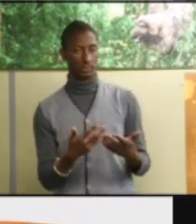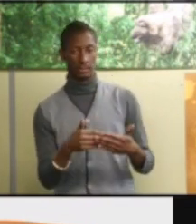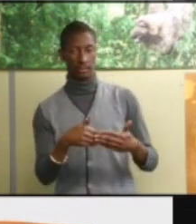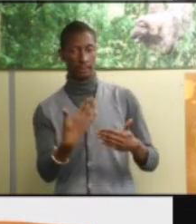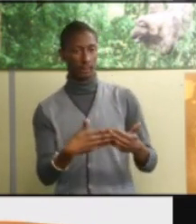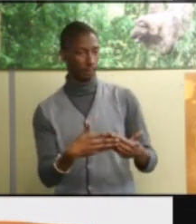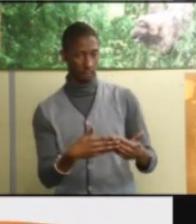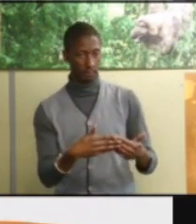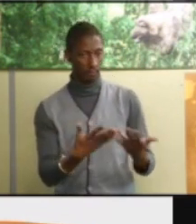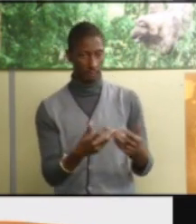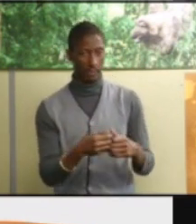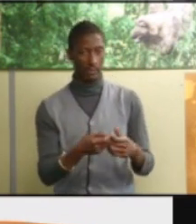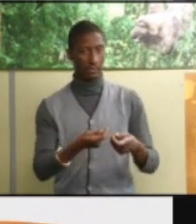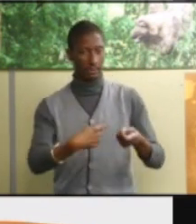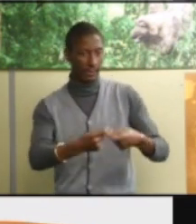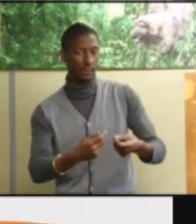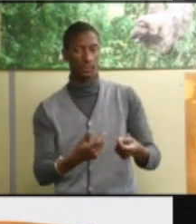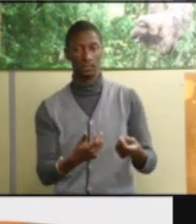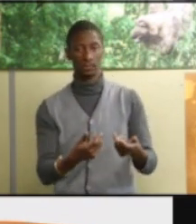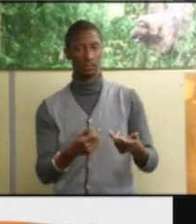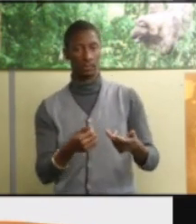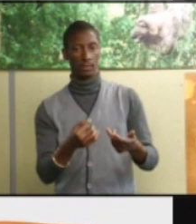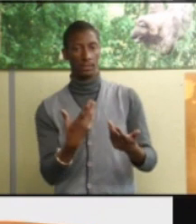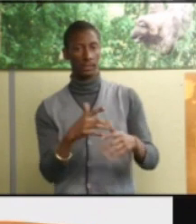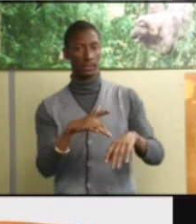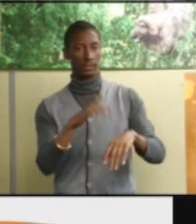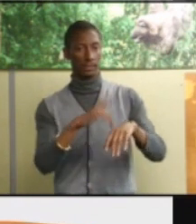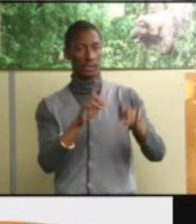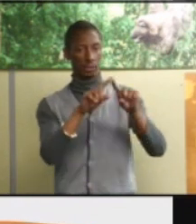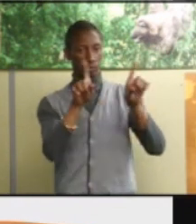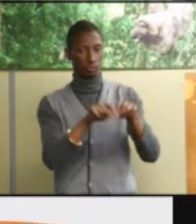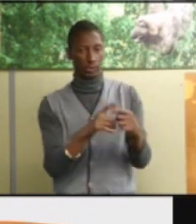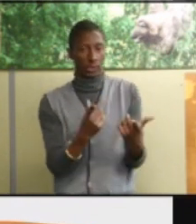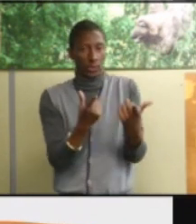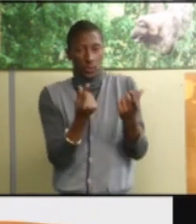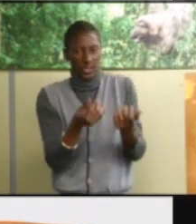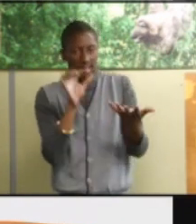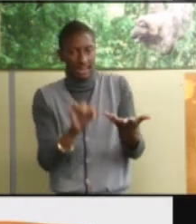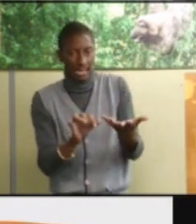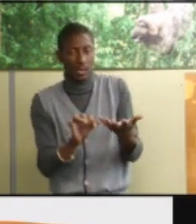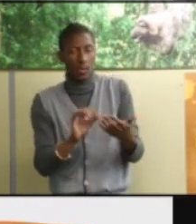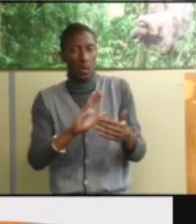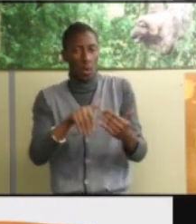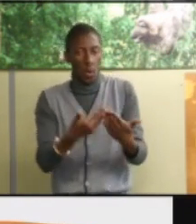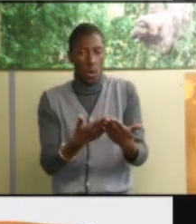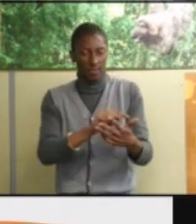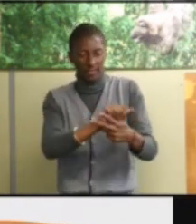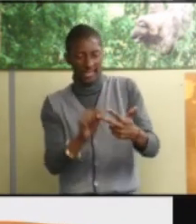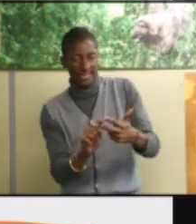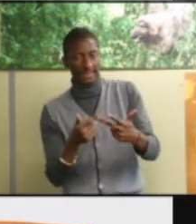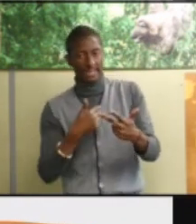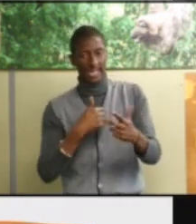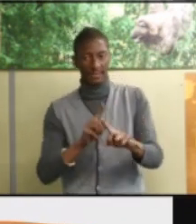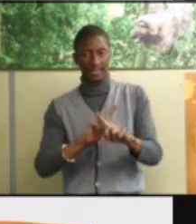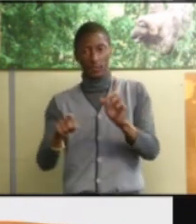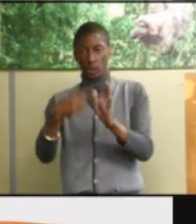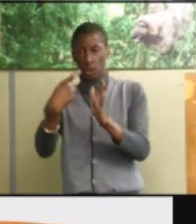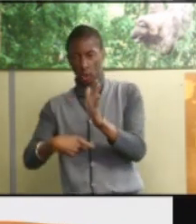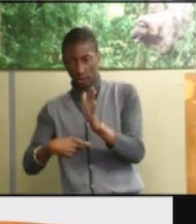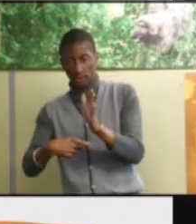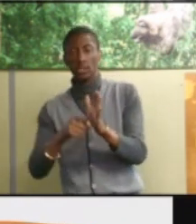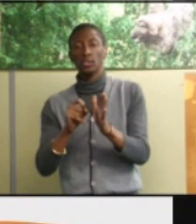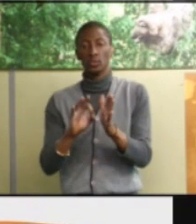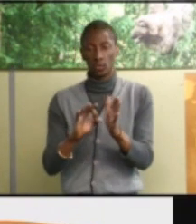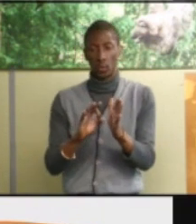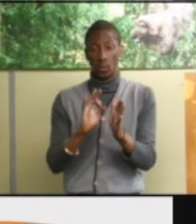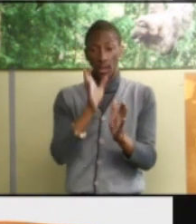it a spinny? Is it a touchscreen? What is it? All those come at different price points. So at the concept